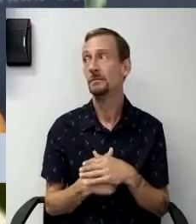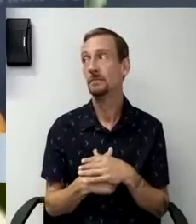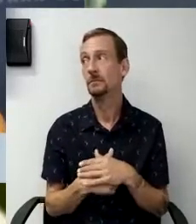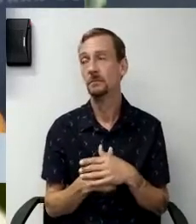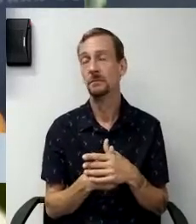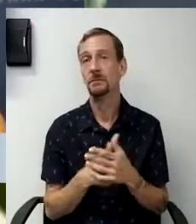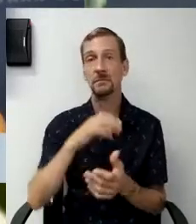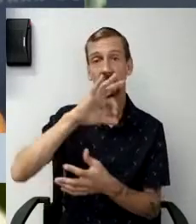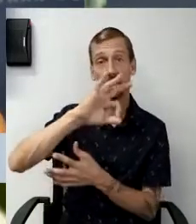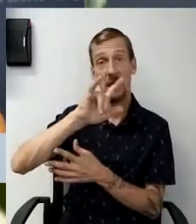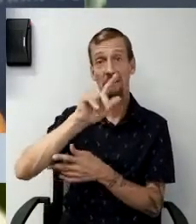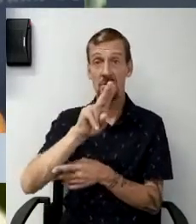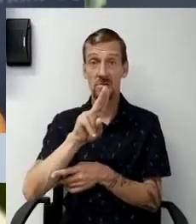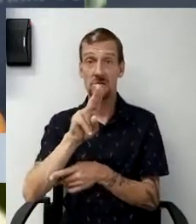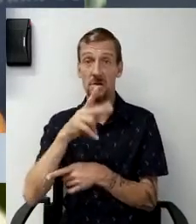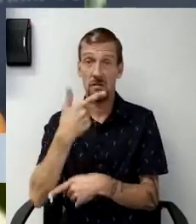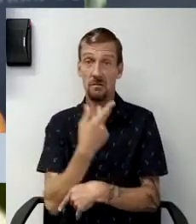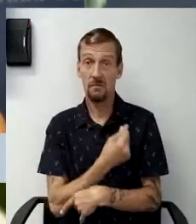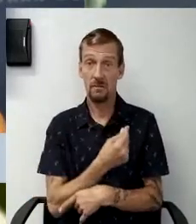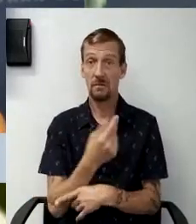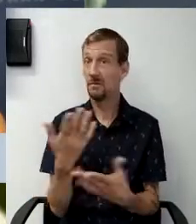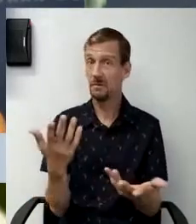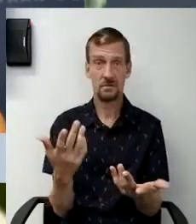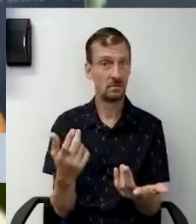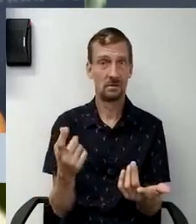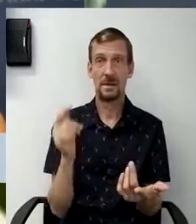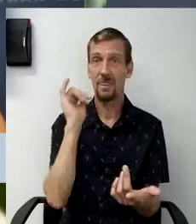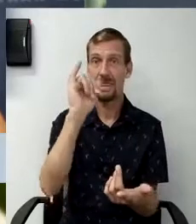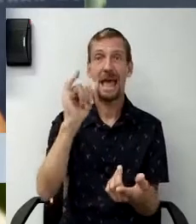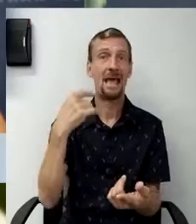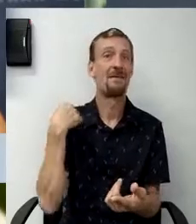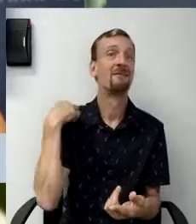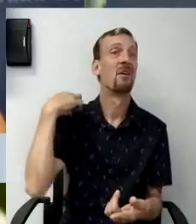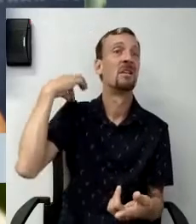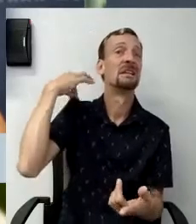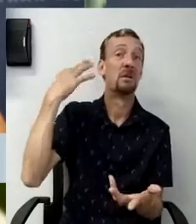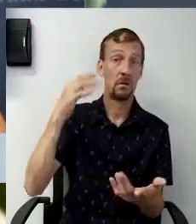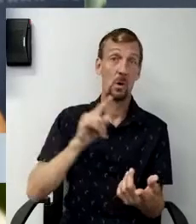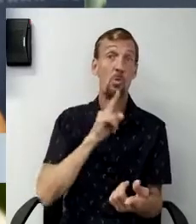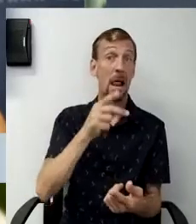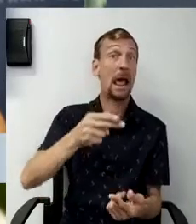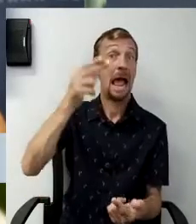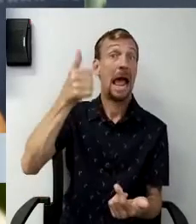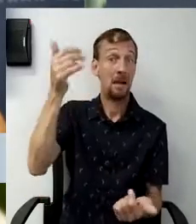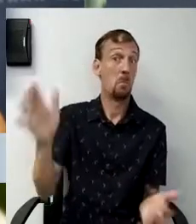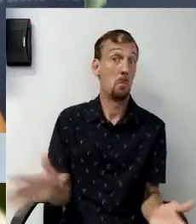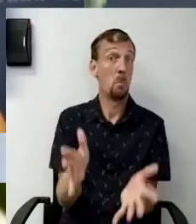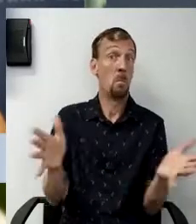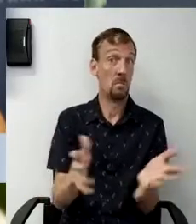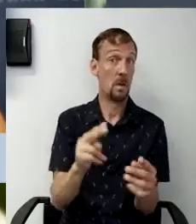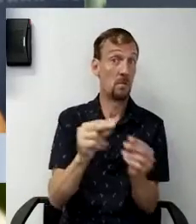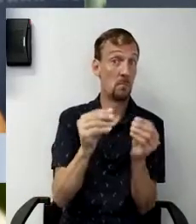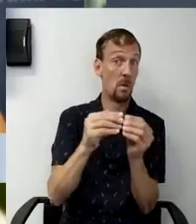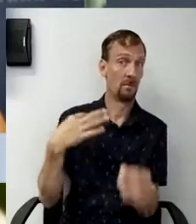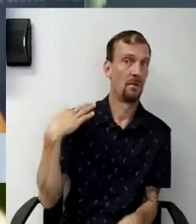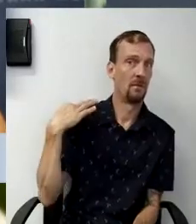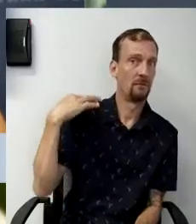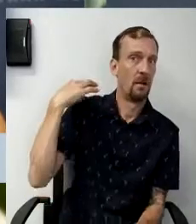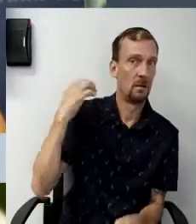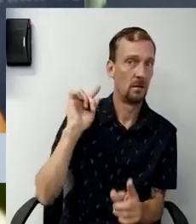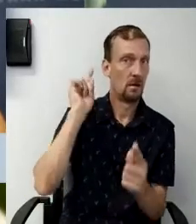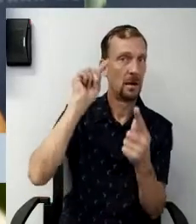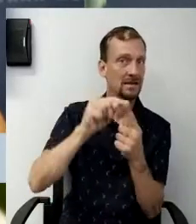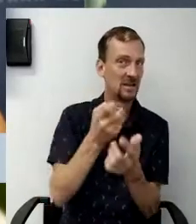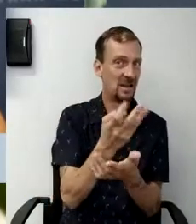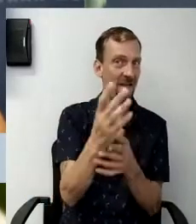Getting a flu vaccine for decades was voluntary, highly encouraged at Quia Delta, but voluntary. Until a